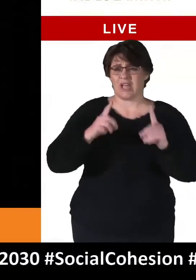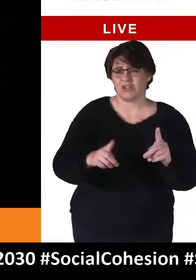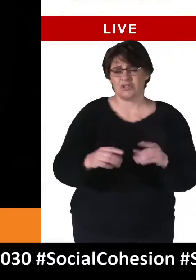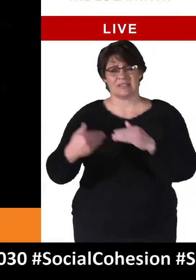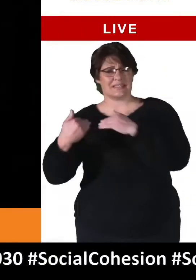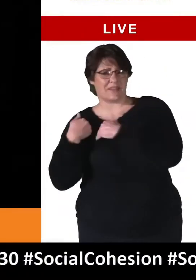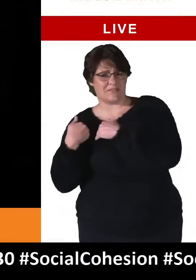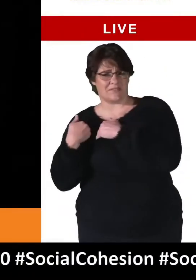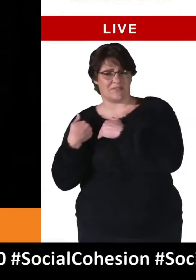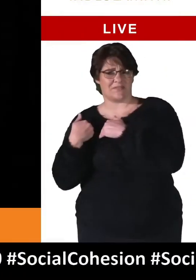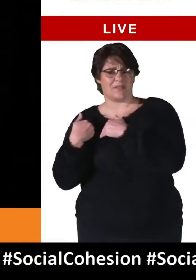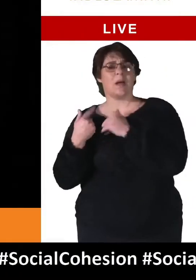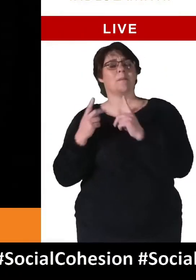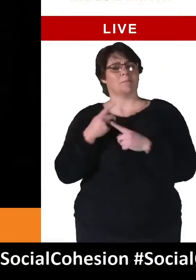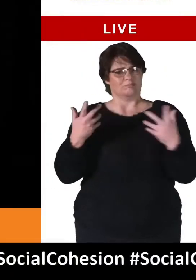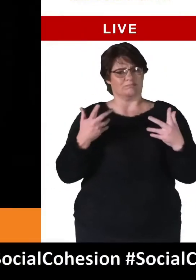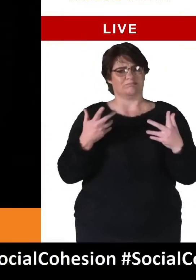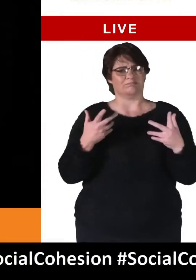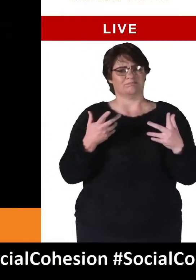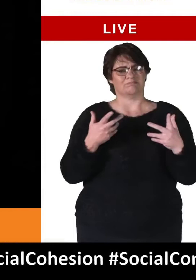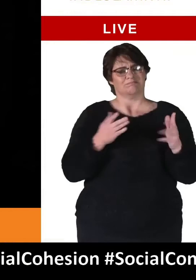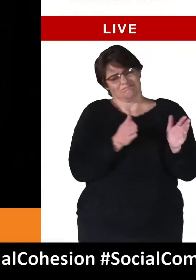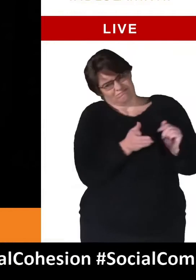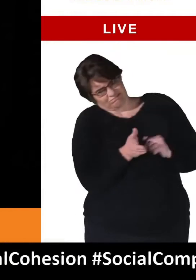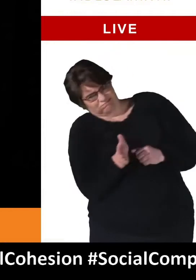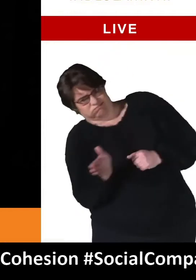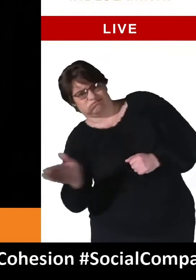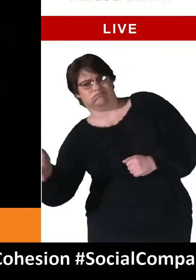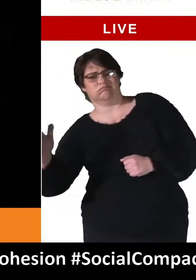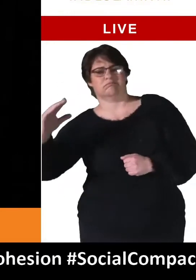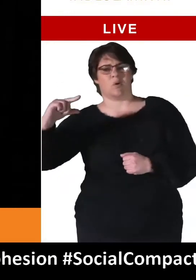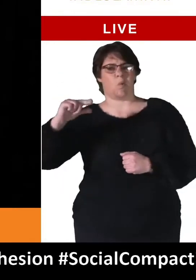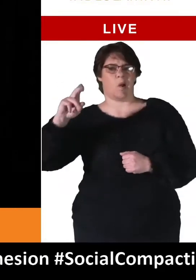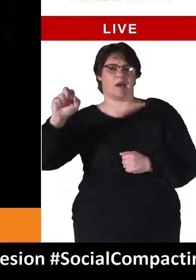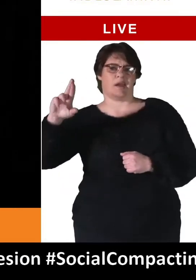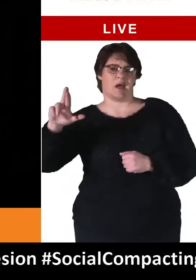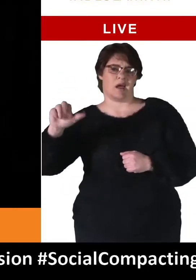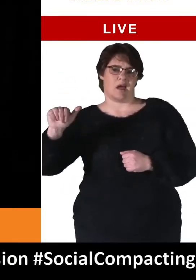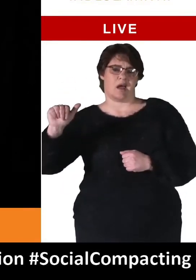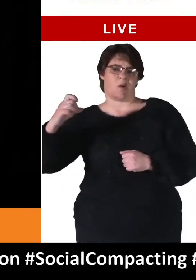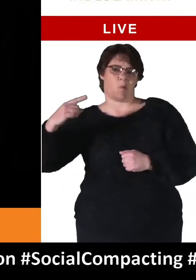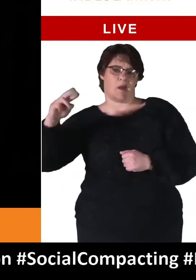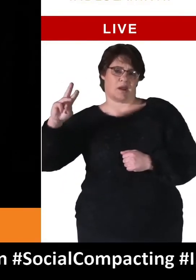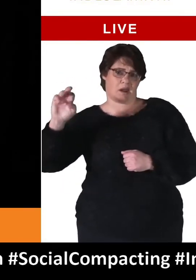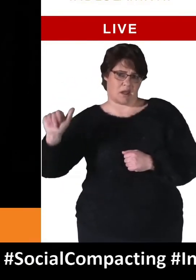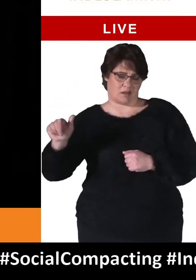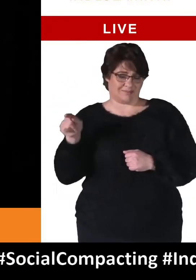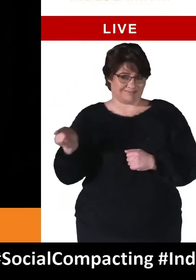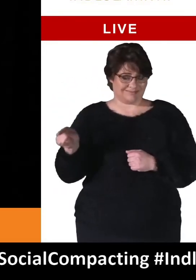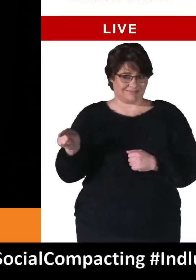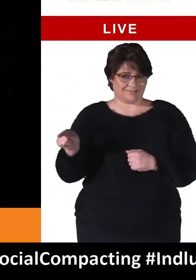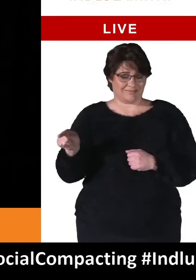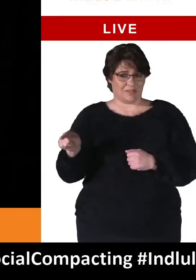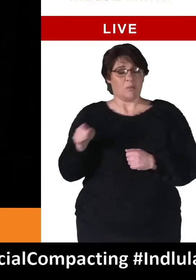safety, are pulling us strongly into the divisive Gwara-Gwara scenario. The one positive indicator within this